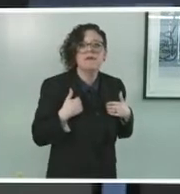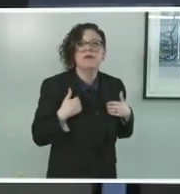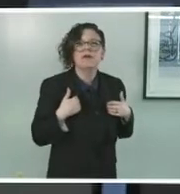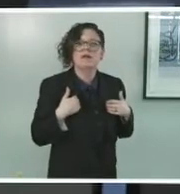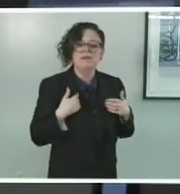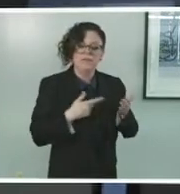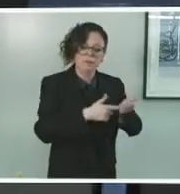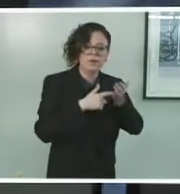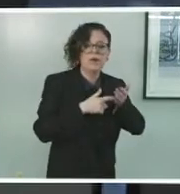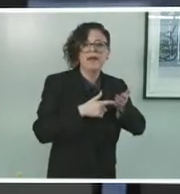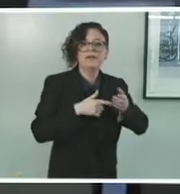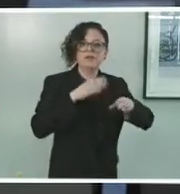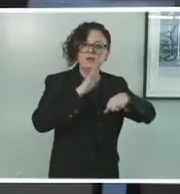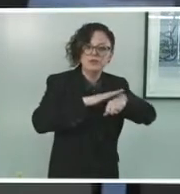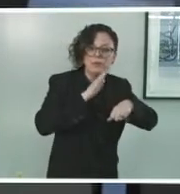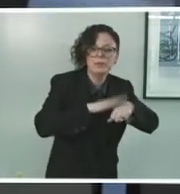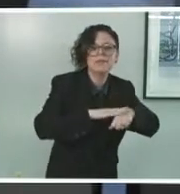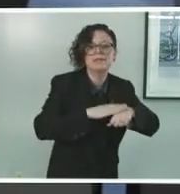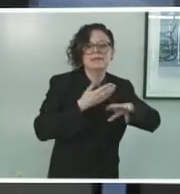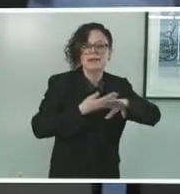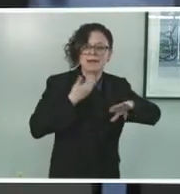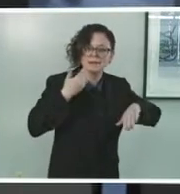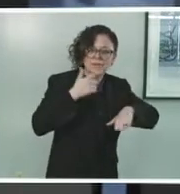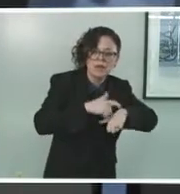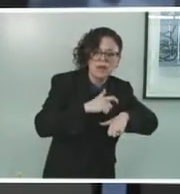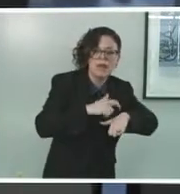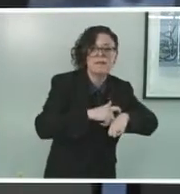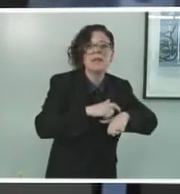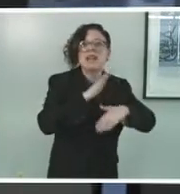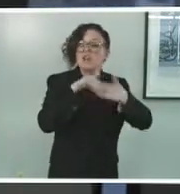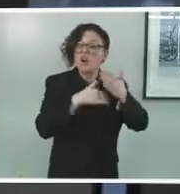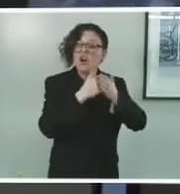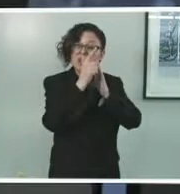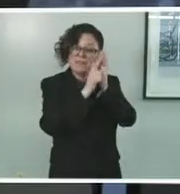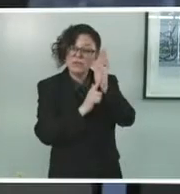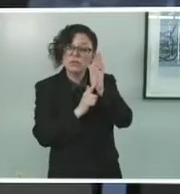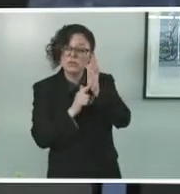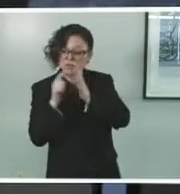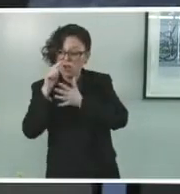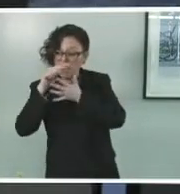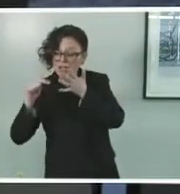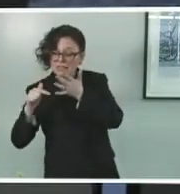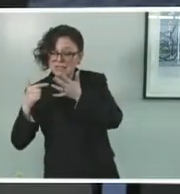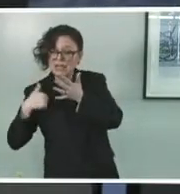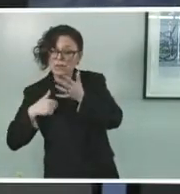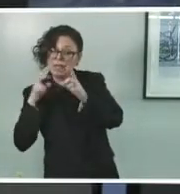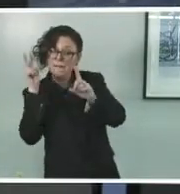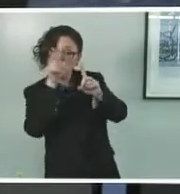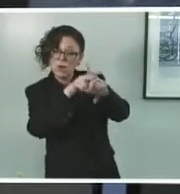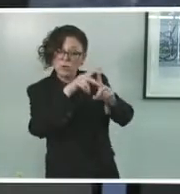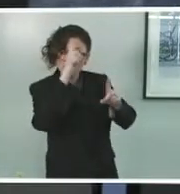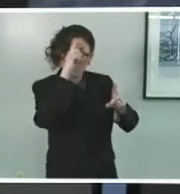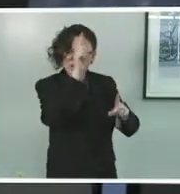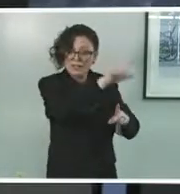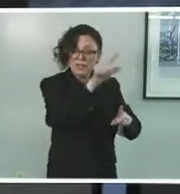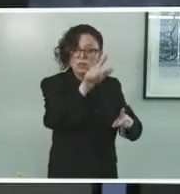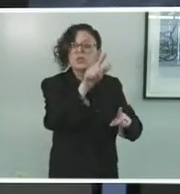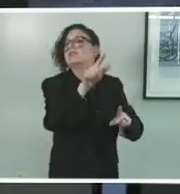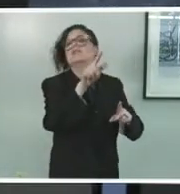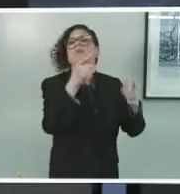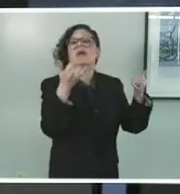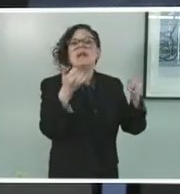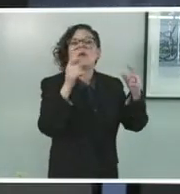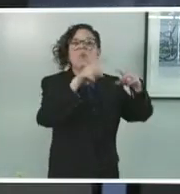the law imposes on landlords, and those will simply resume. We have really just paused until we figured it out.